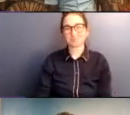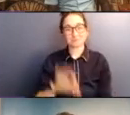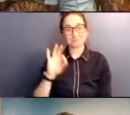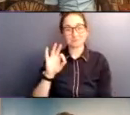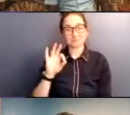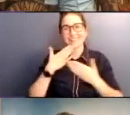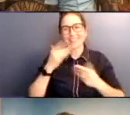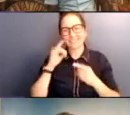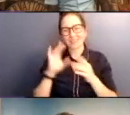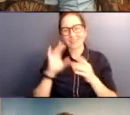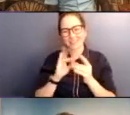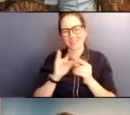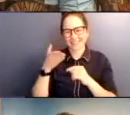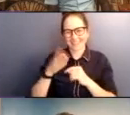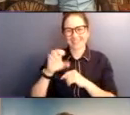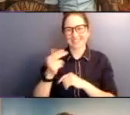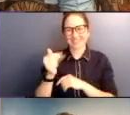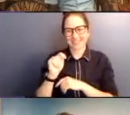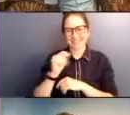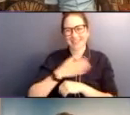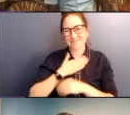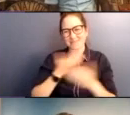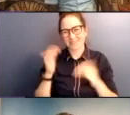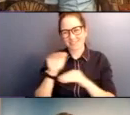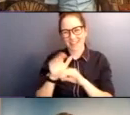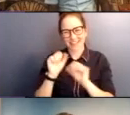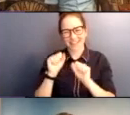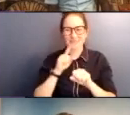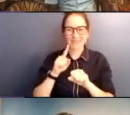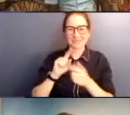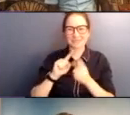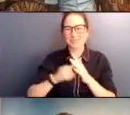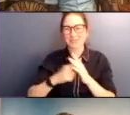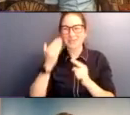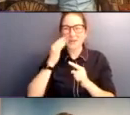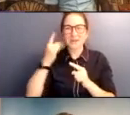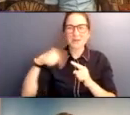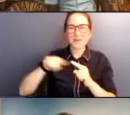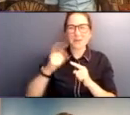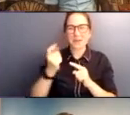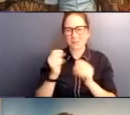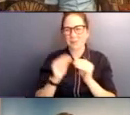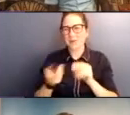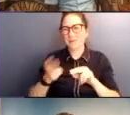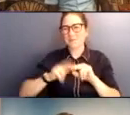for sharing that in the chat. I'm so glad you're here tonight and we can get to know you just a little bit.